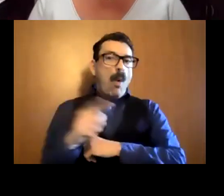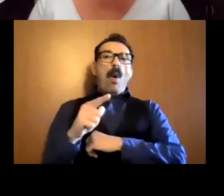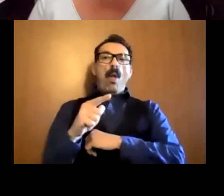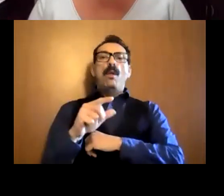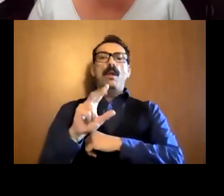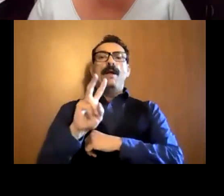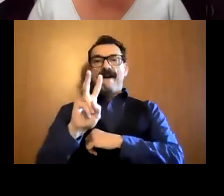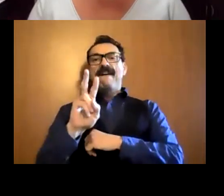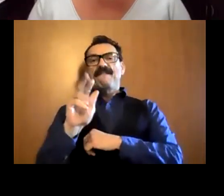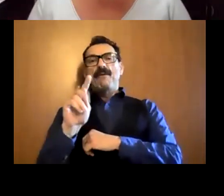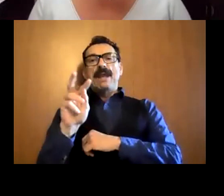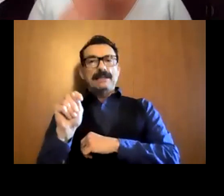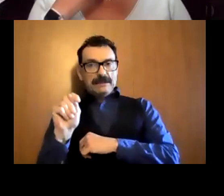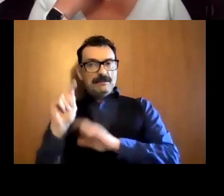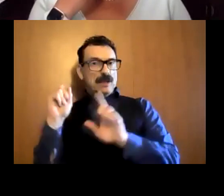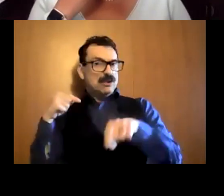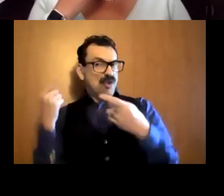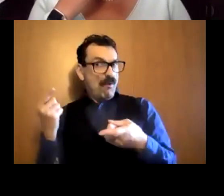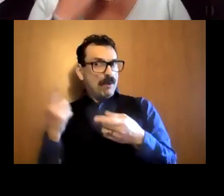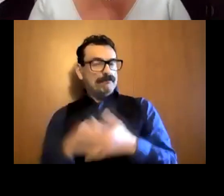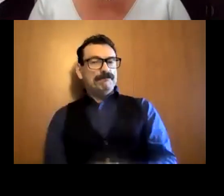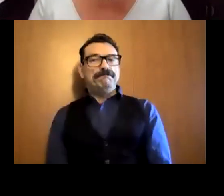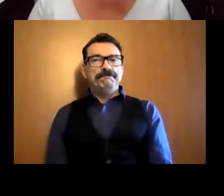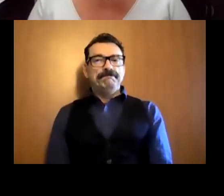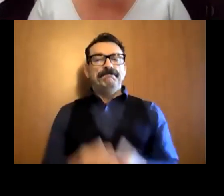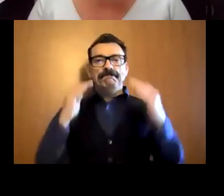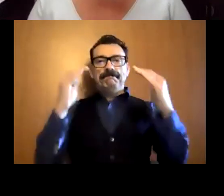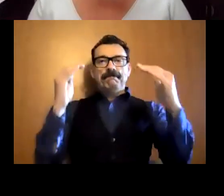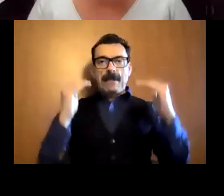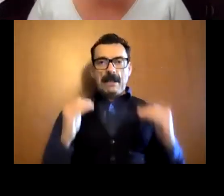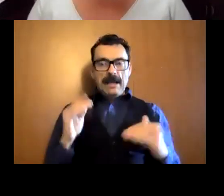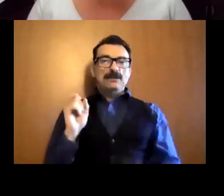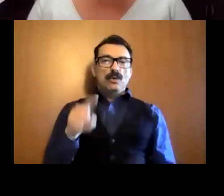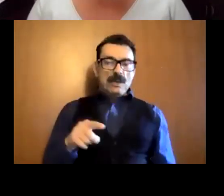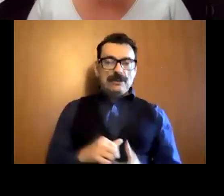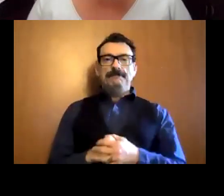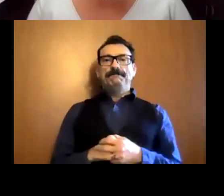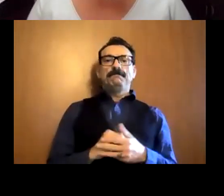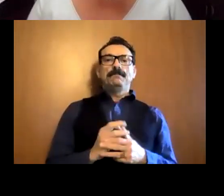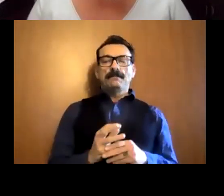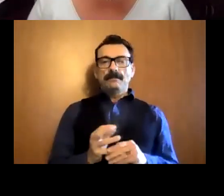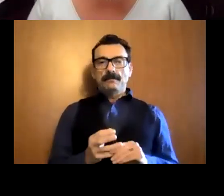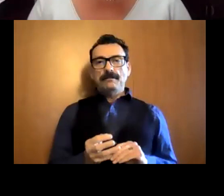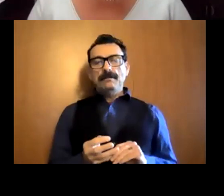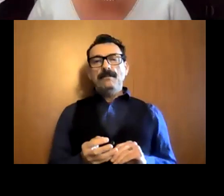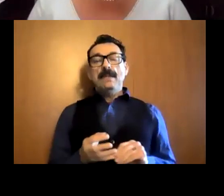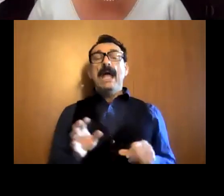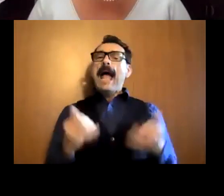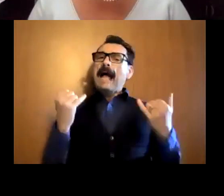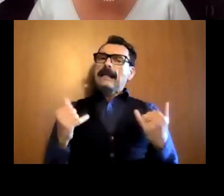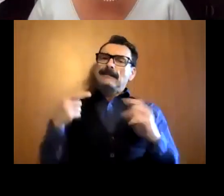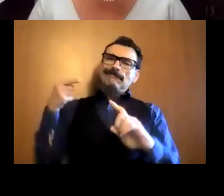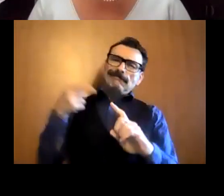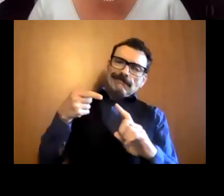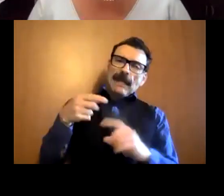Okay. Next question is, can you talk about if achieving herd immunity is in